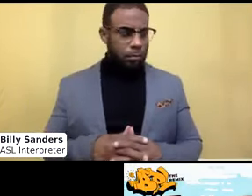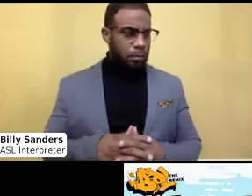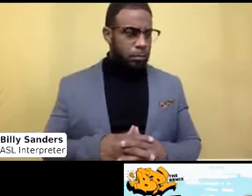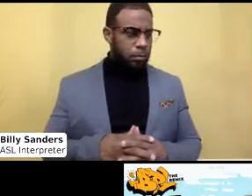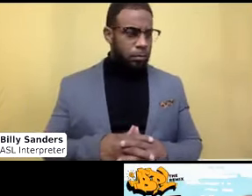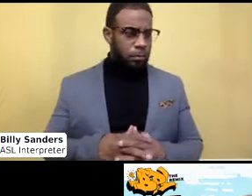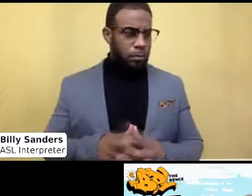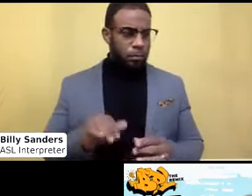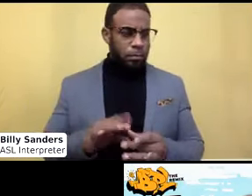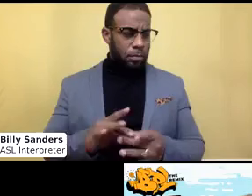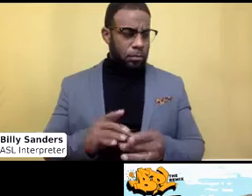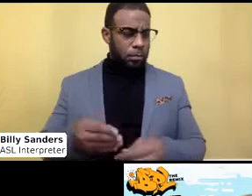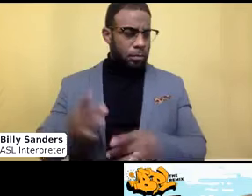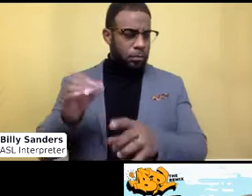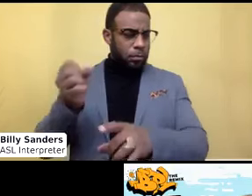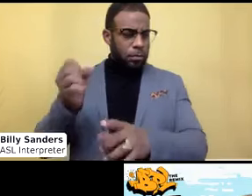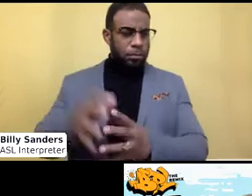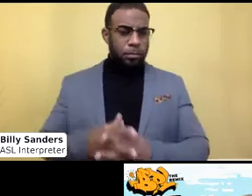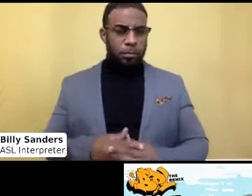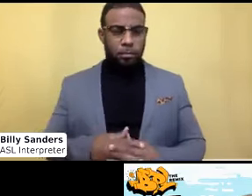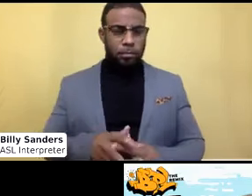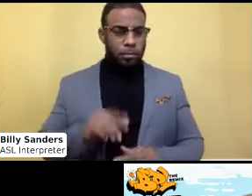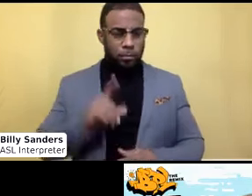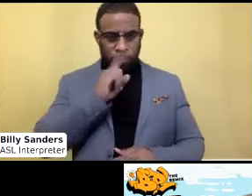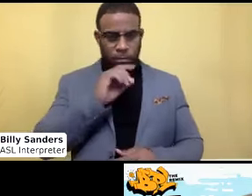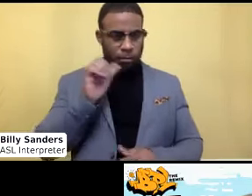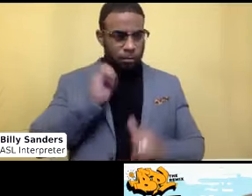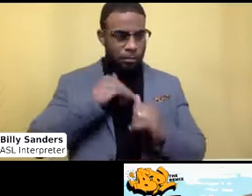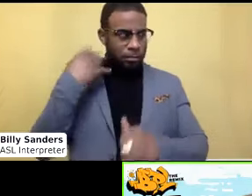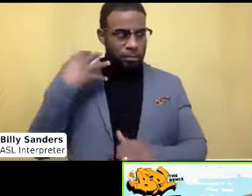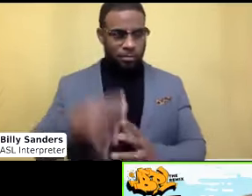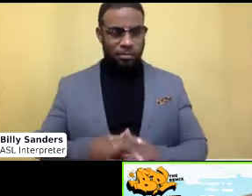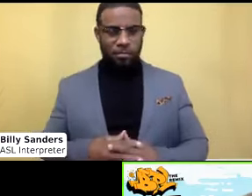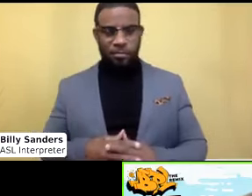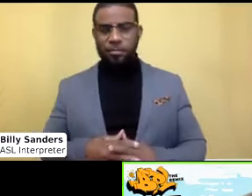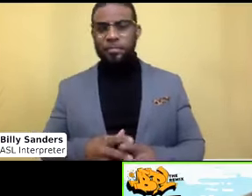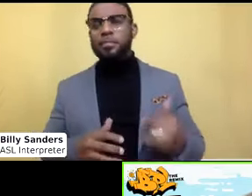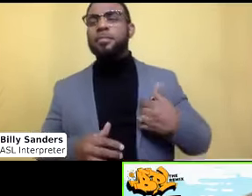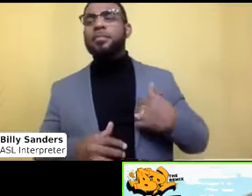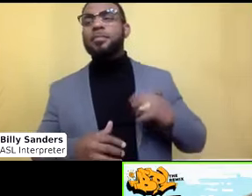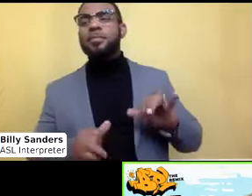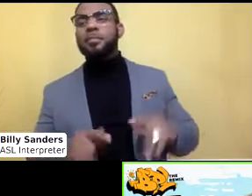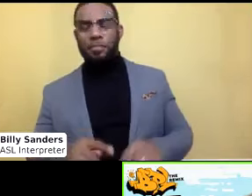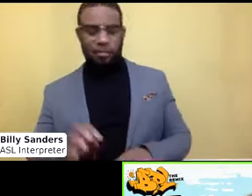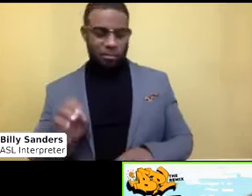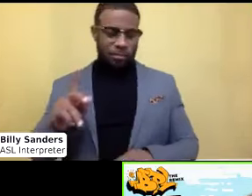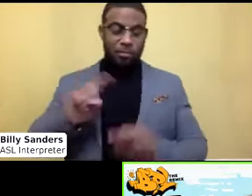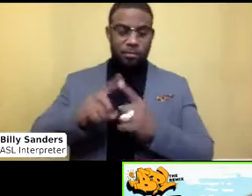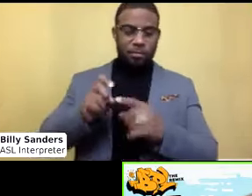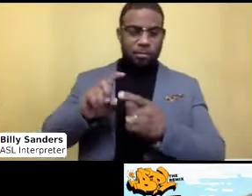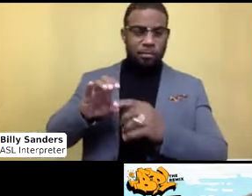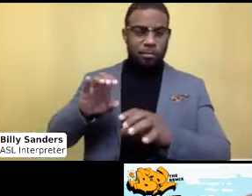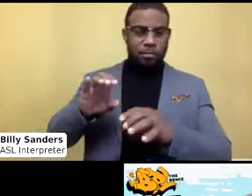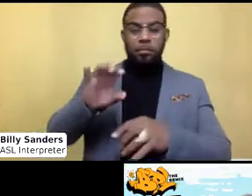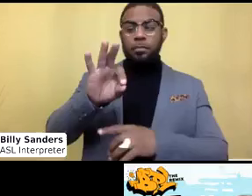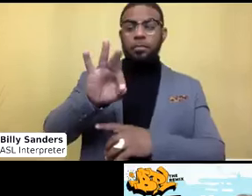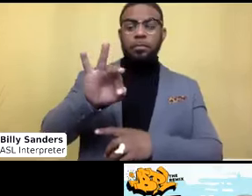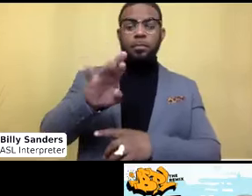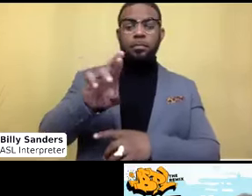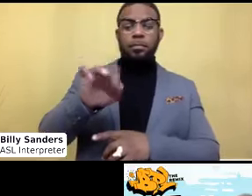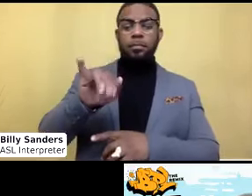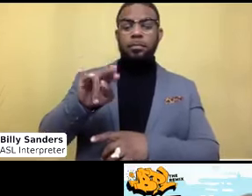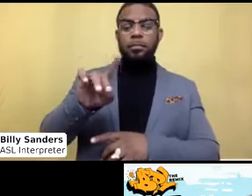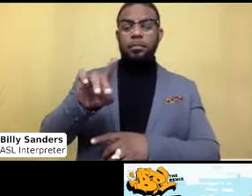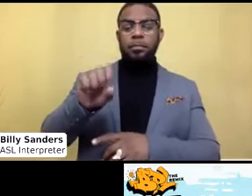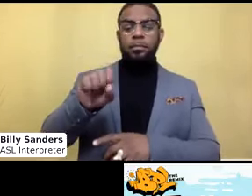to put it in the chat. My mouse is acting crazy. I can do that. Okay, friendsofthecongo.org is Mhm.